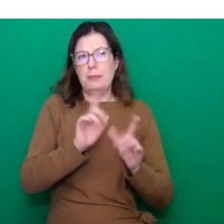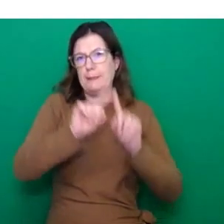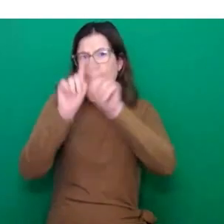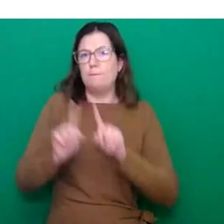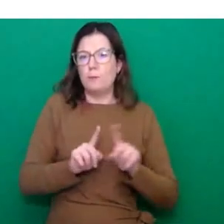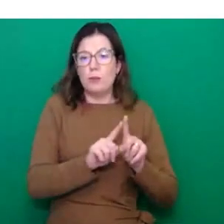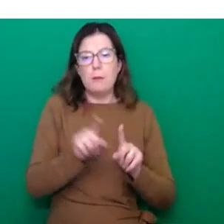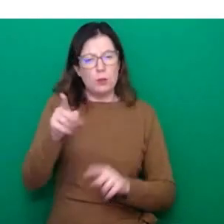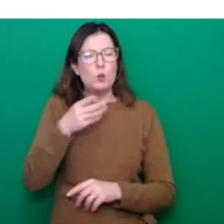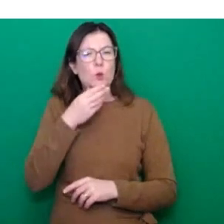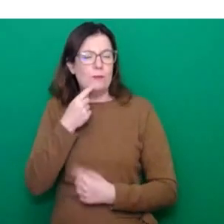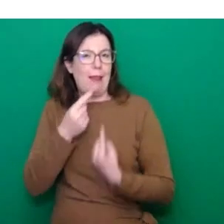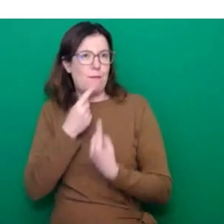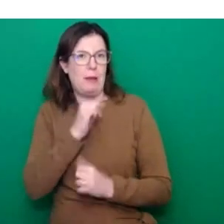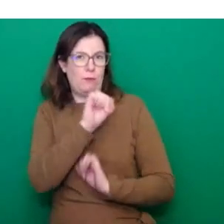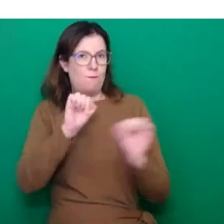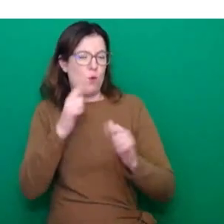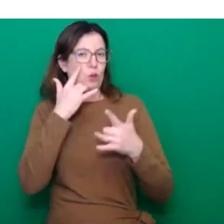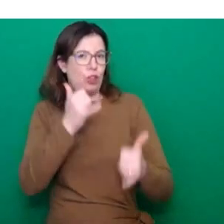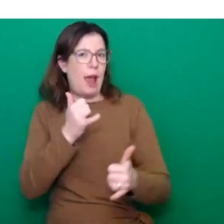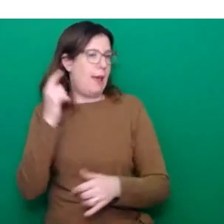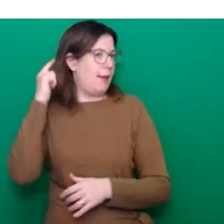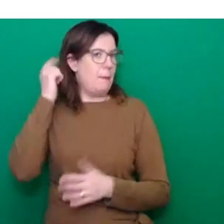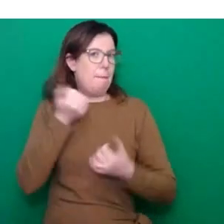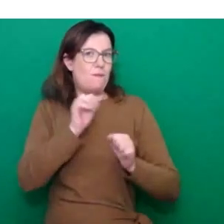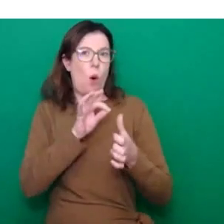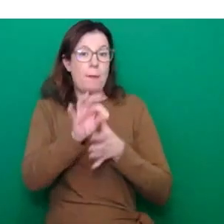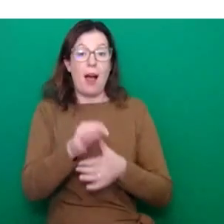helpful for people to check out on the way in, I would have thought. So the other thing